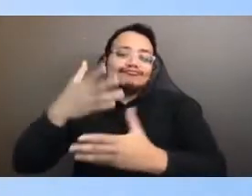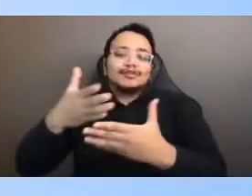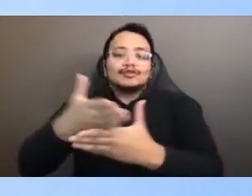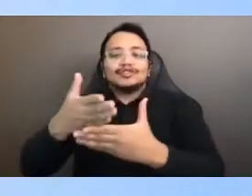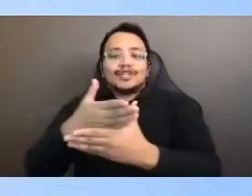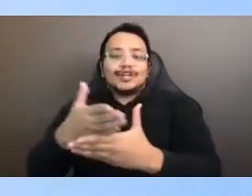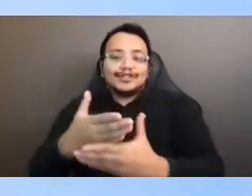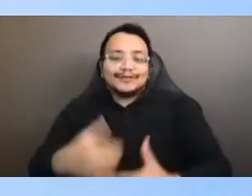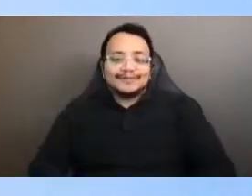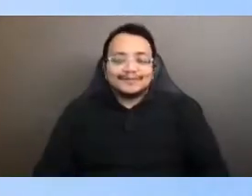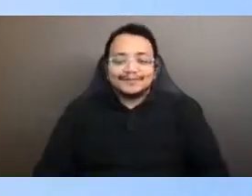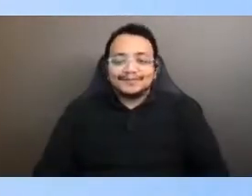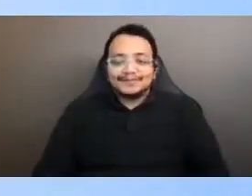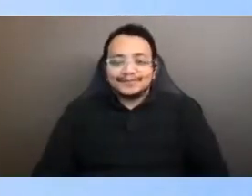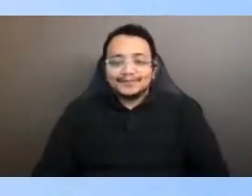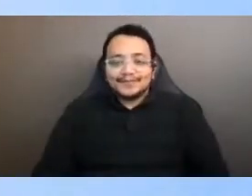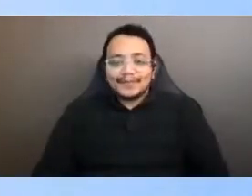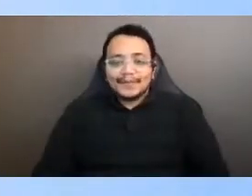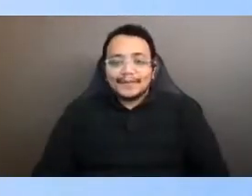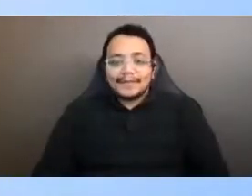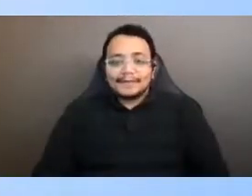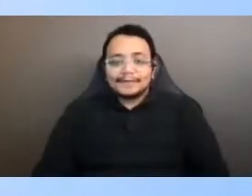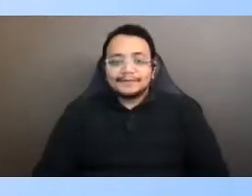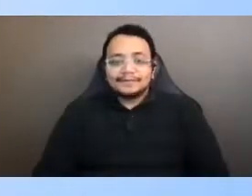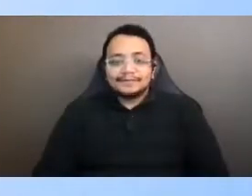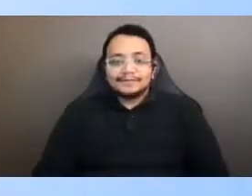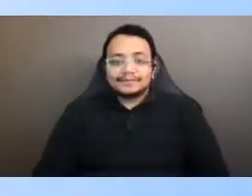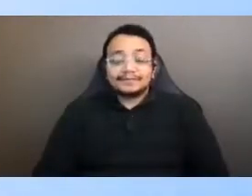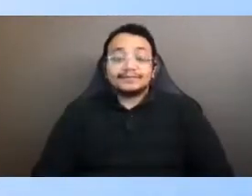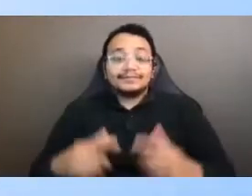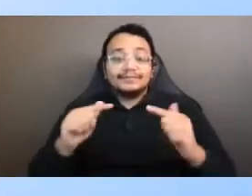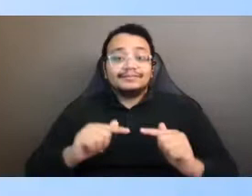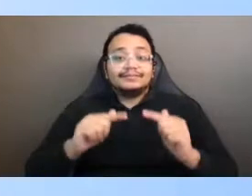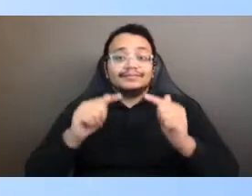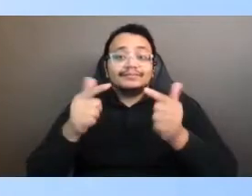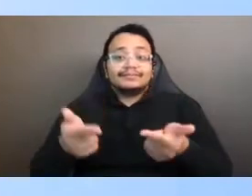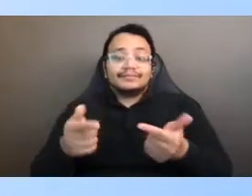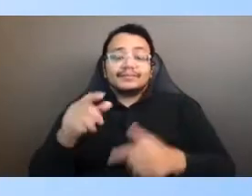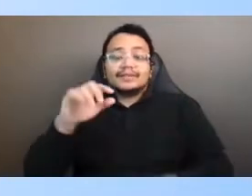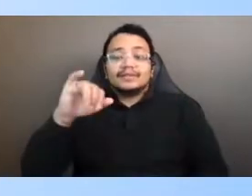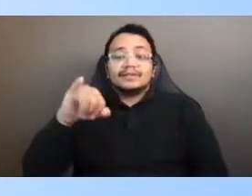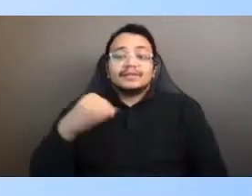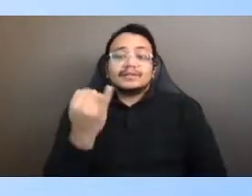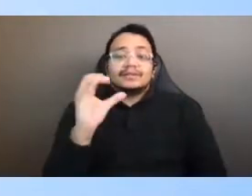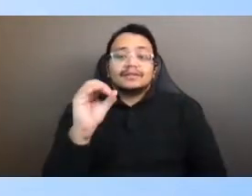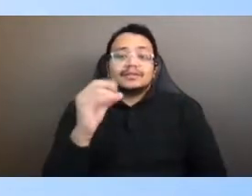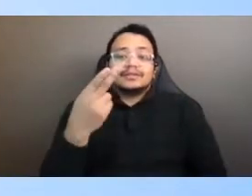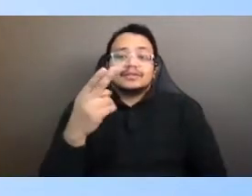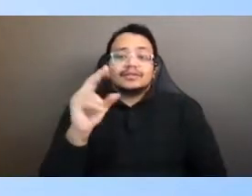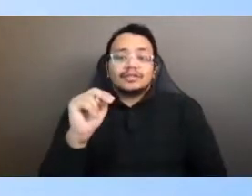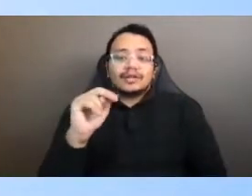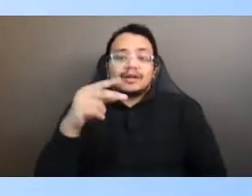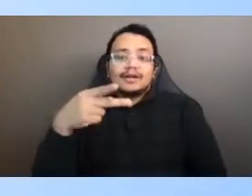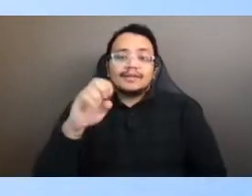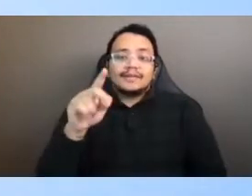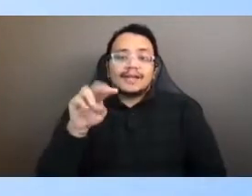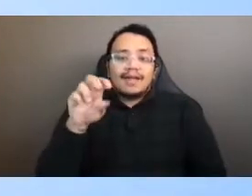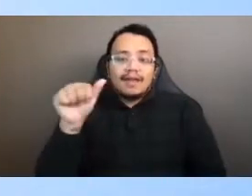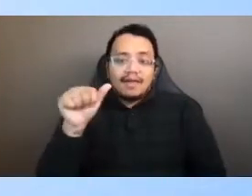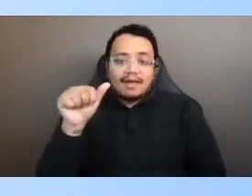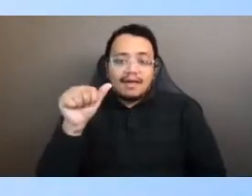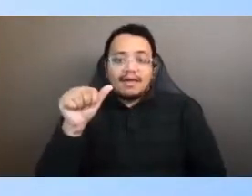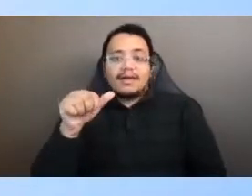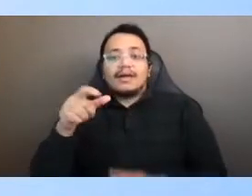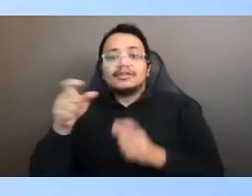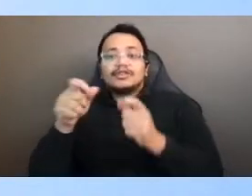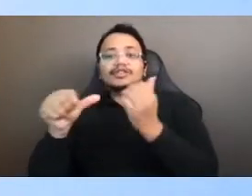this virtual space. And so I'd like to pass the mic over now to John Pineda, Deputy Director of MILPA, and Ryan Shanahan, Initiative Director